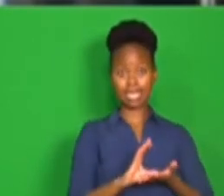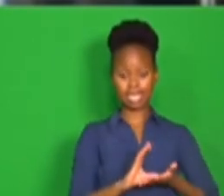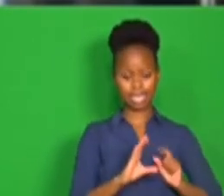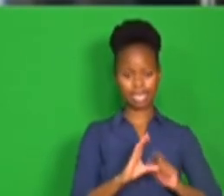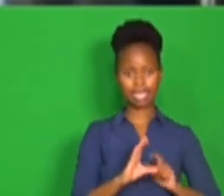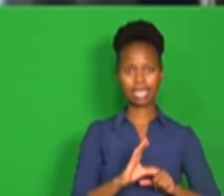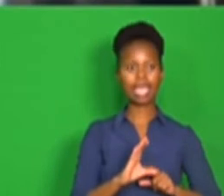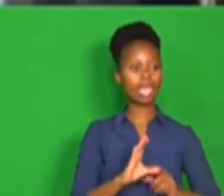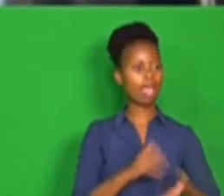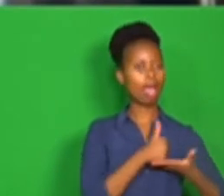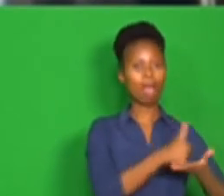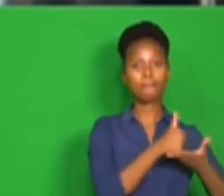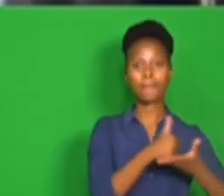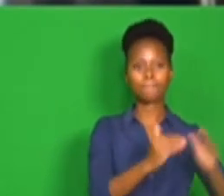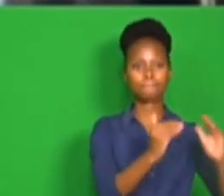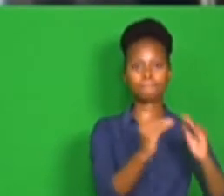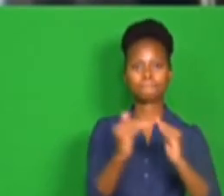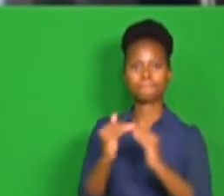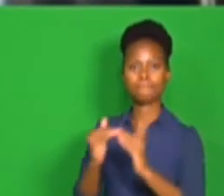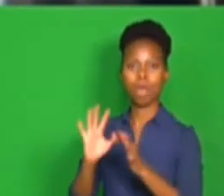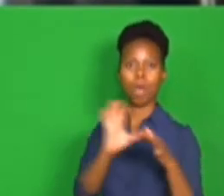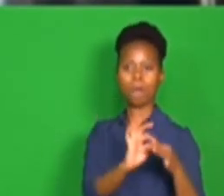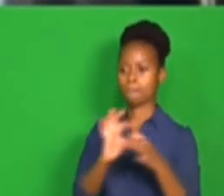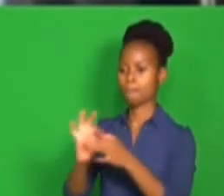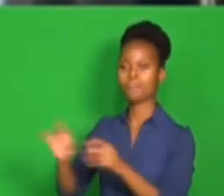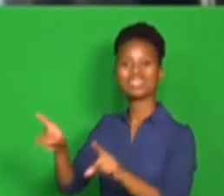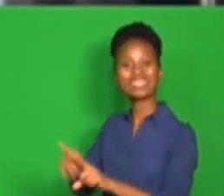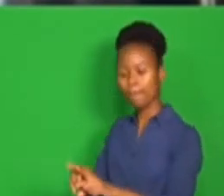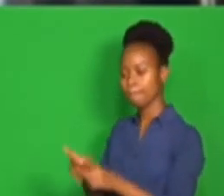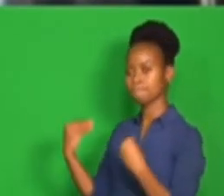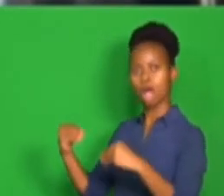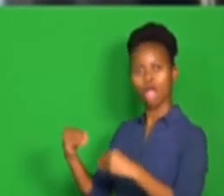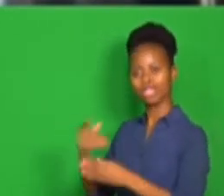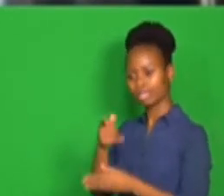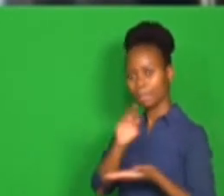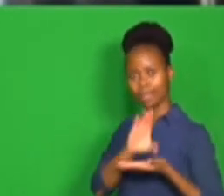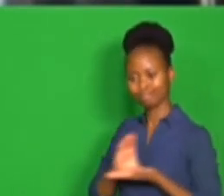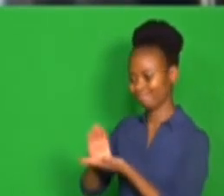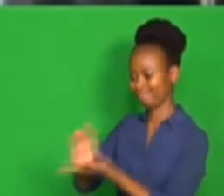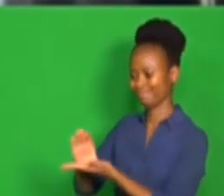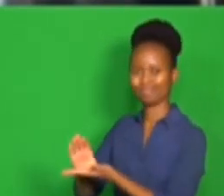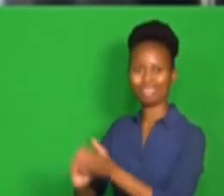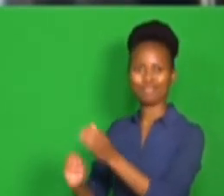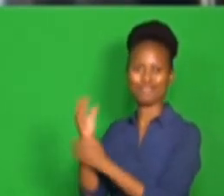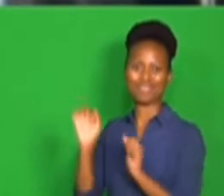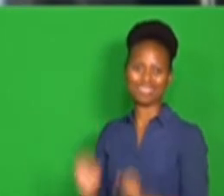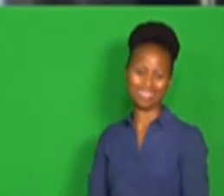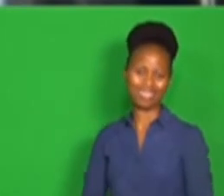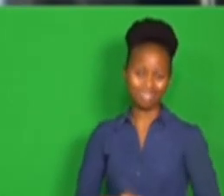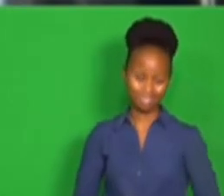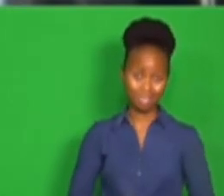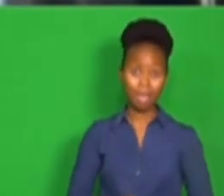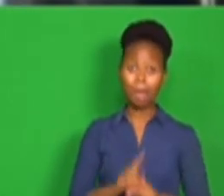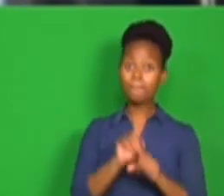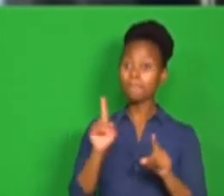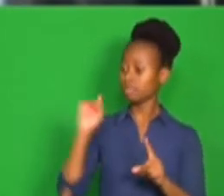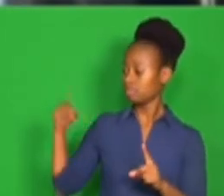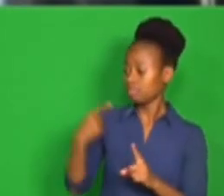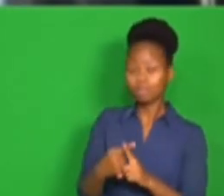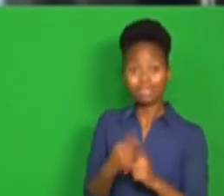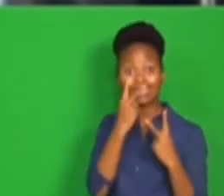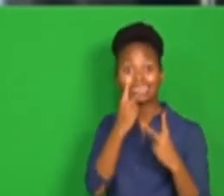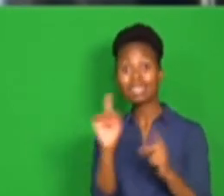should benefit growth in those developed markets. To the extent that that happens, what we have also seen for South